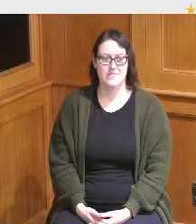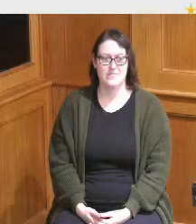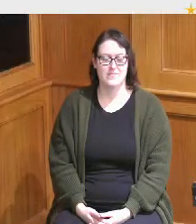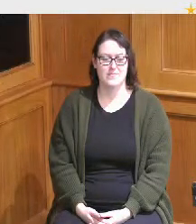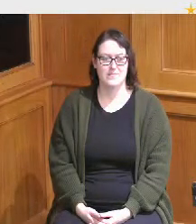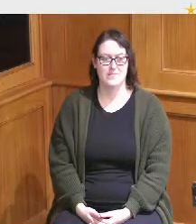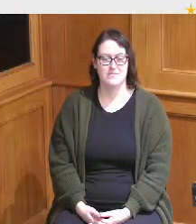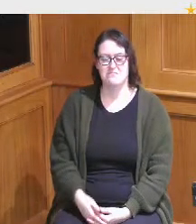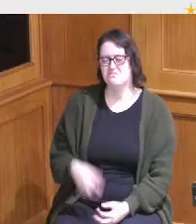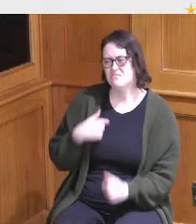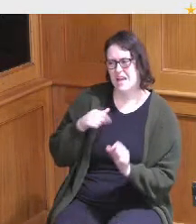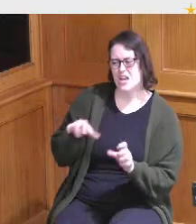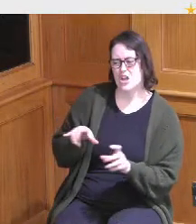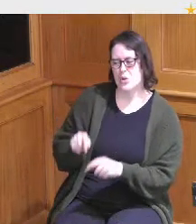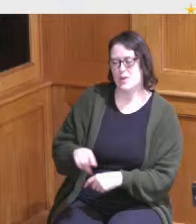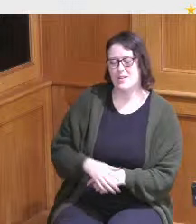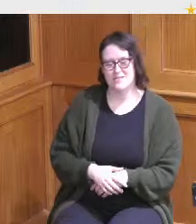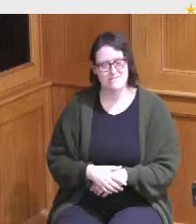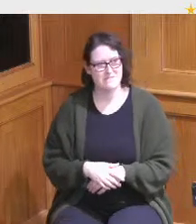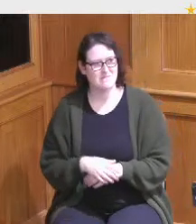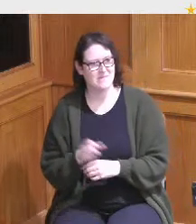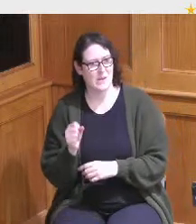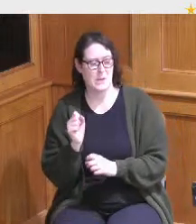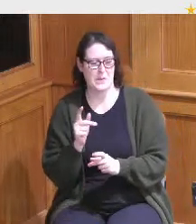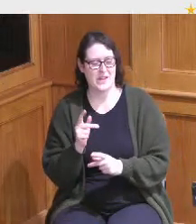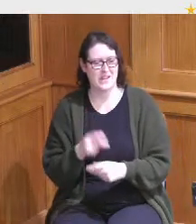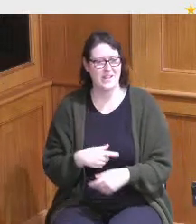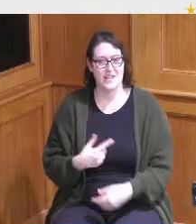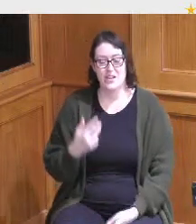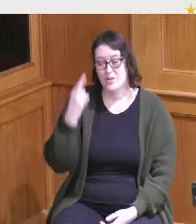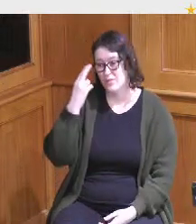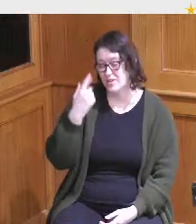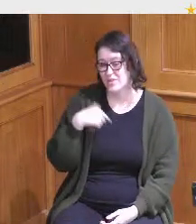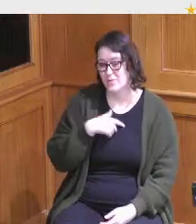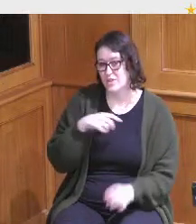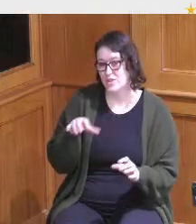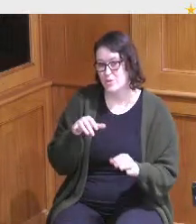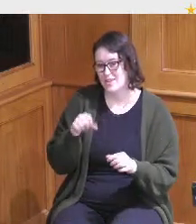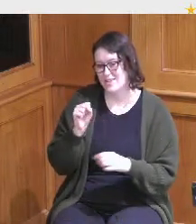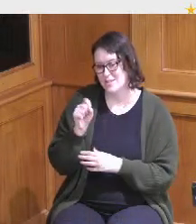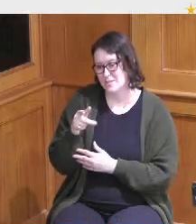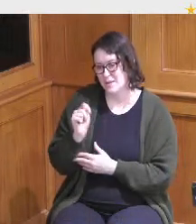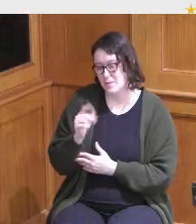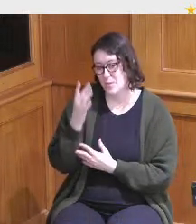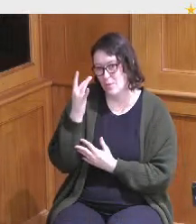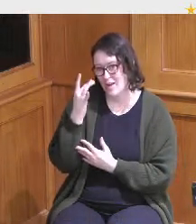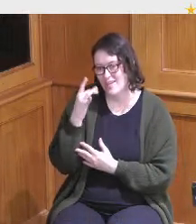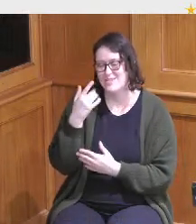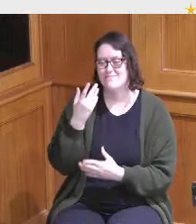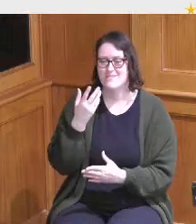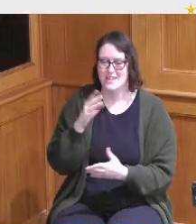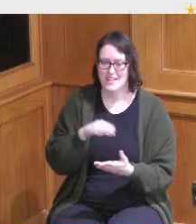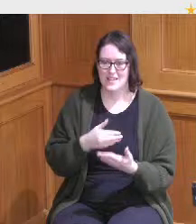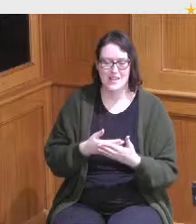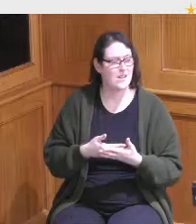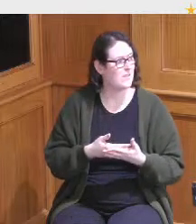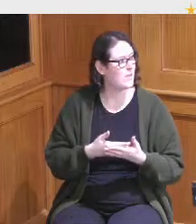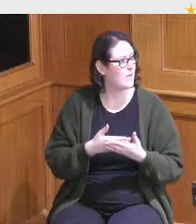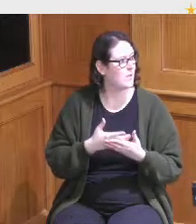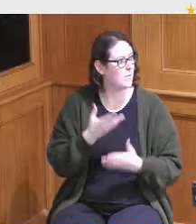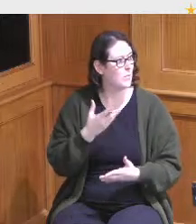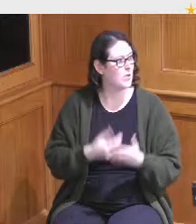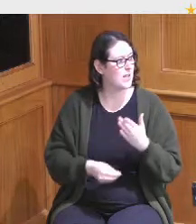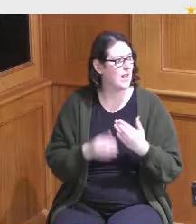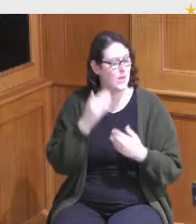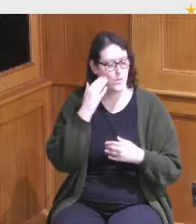I can do it. Yeah, 'cause I'm Sorry. The reason we do Champions for Change in September is because September is Infant Mortality Awareness Month.